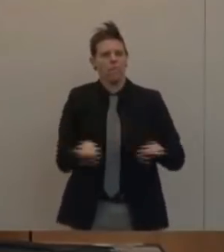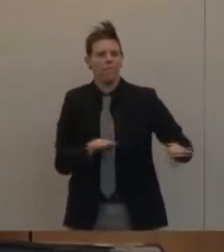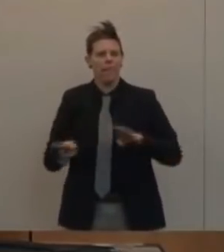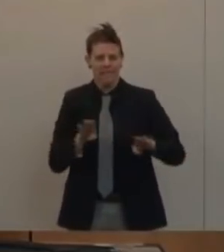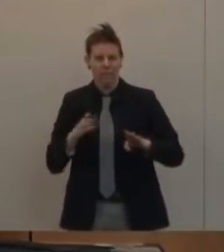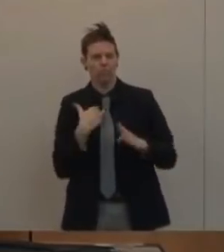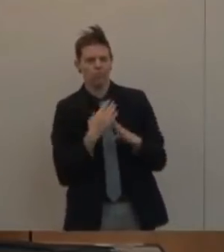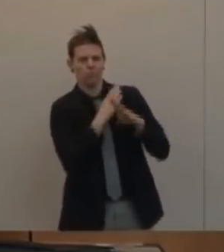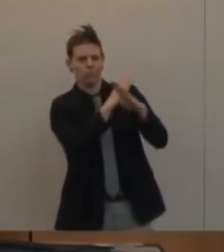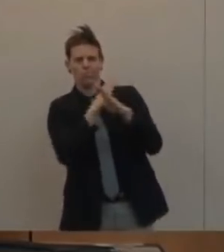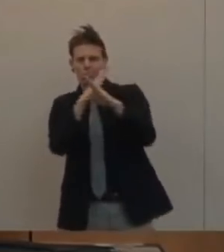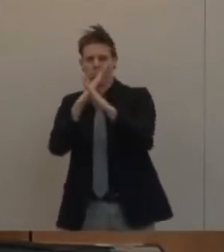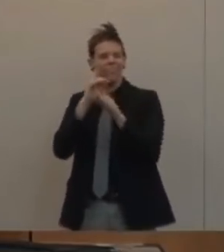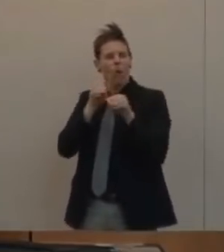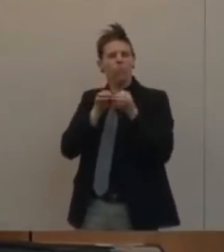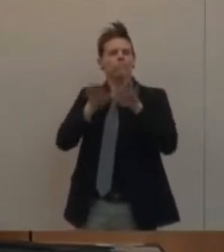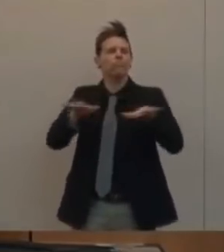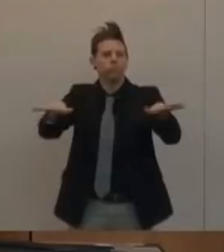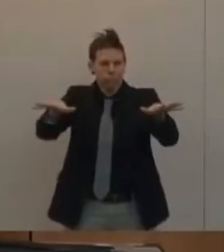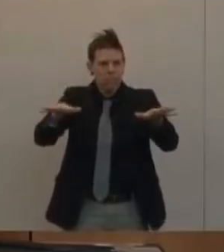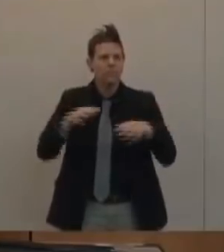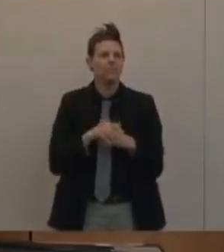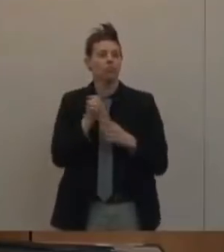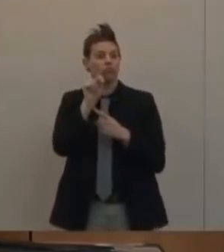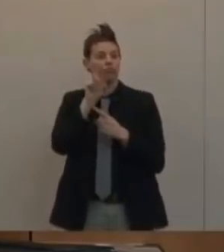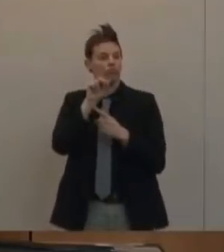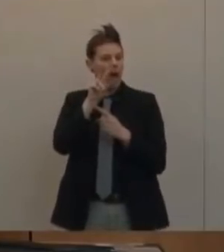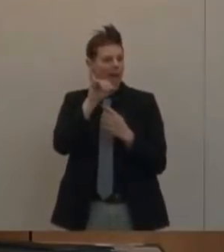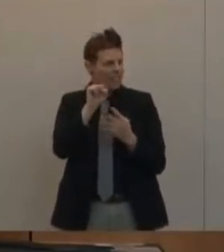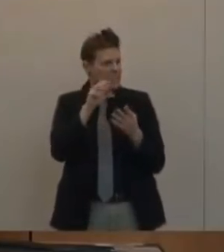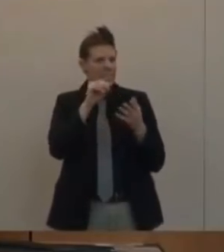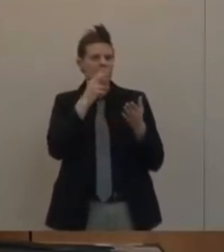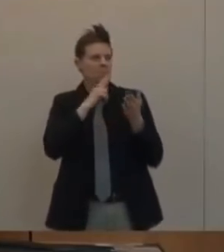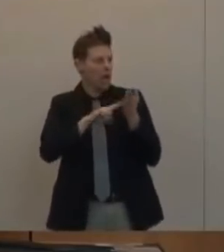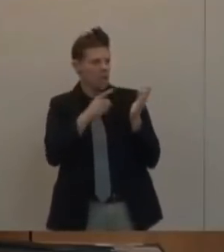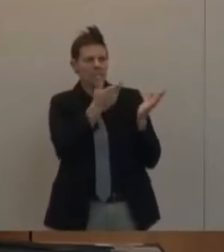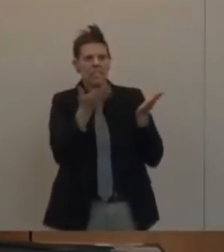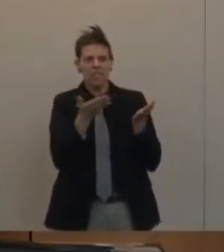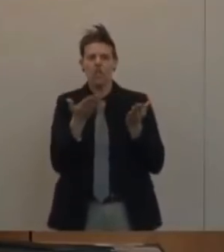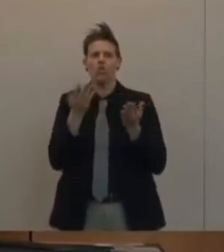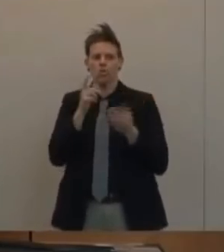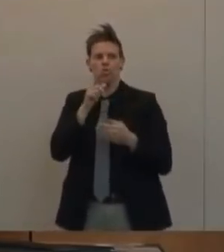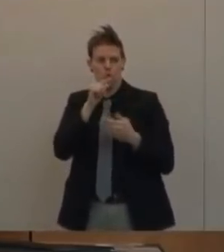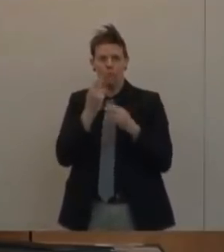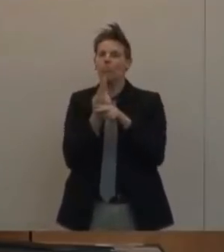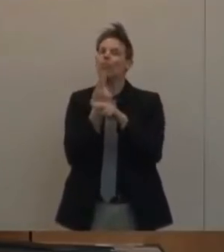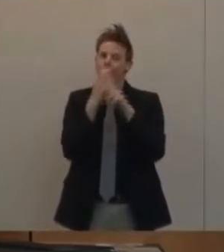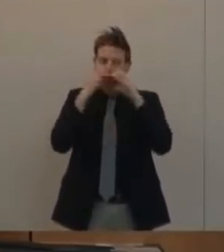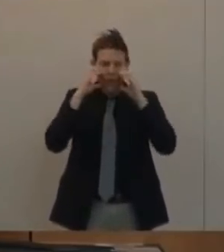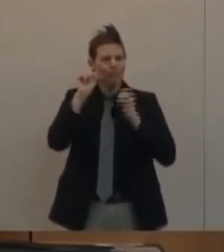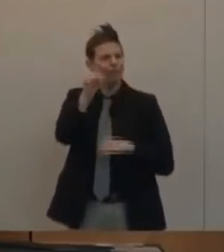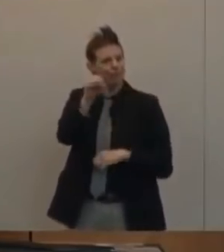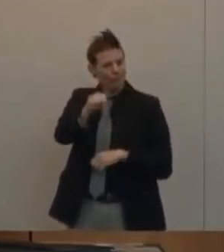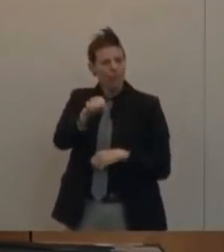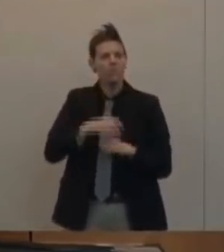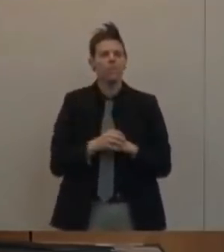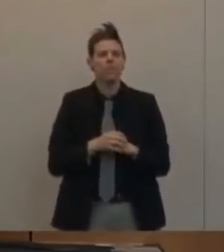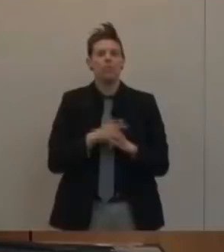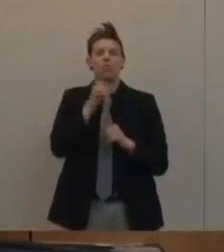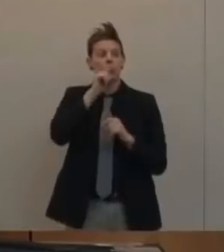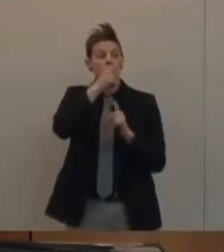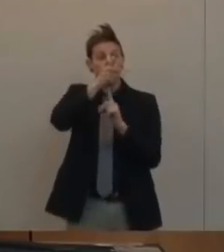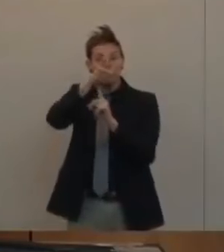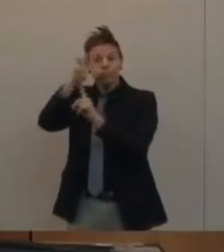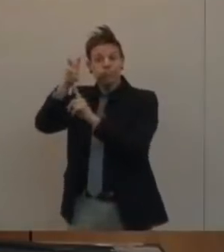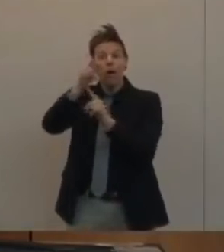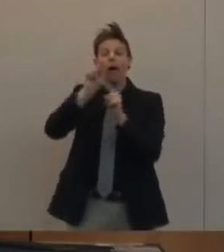cabinet secretaries who are wearing their masks, and most of the folks who are helping do the video work for this briefing